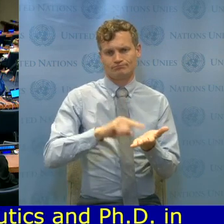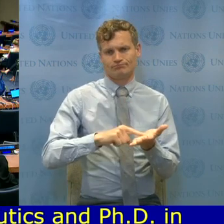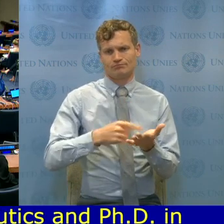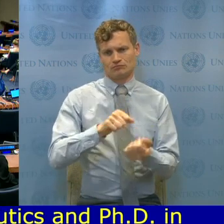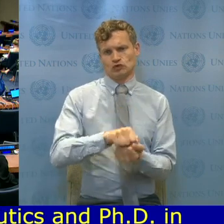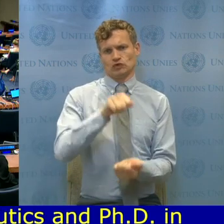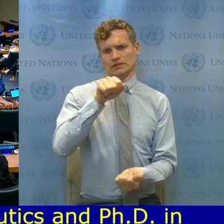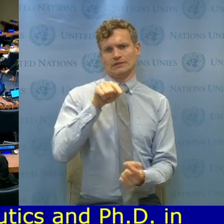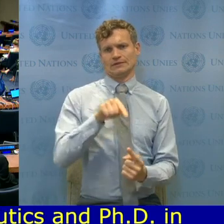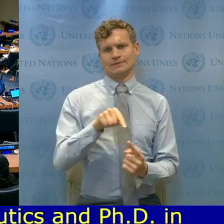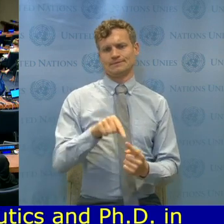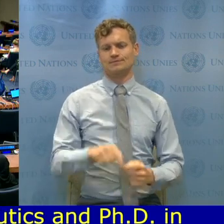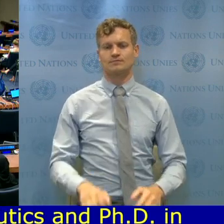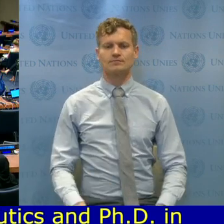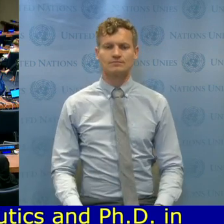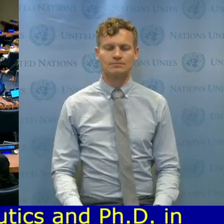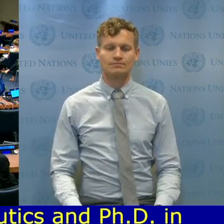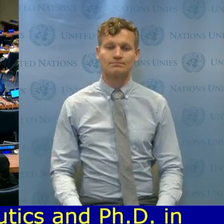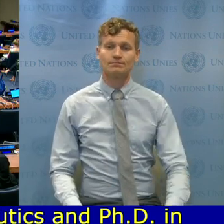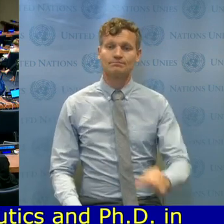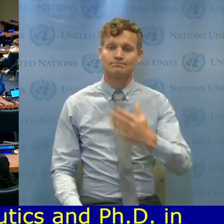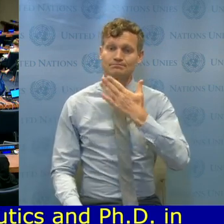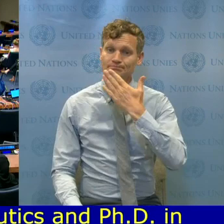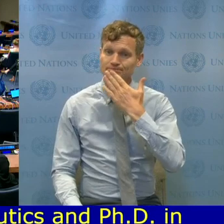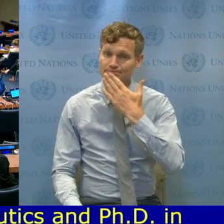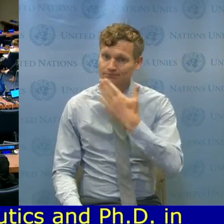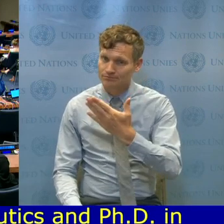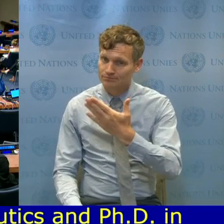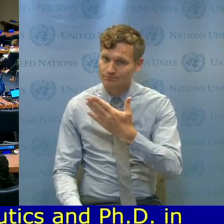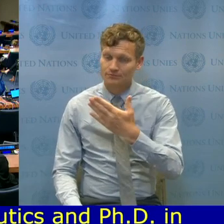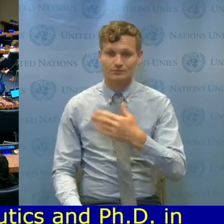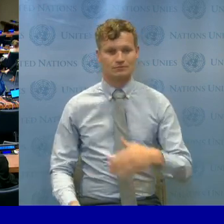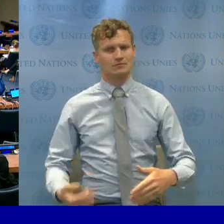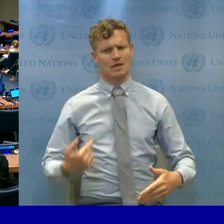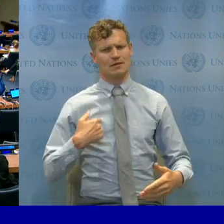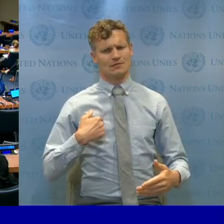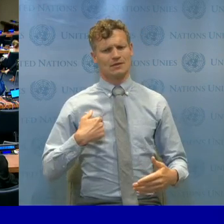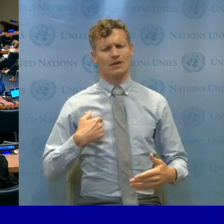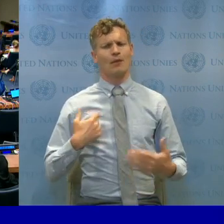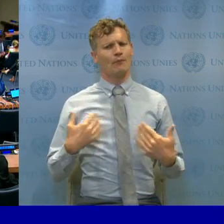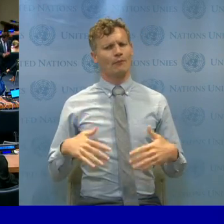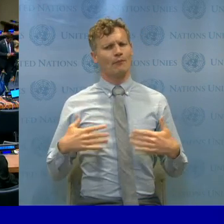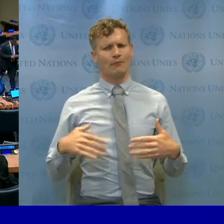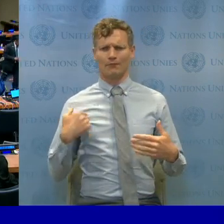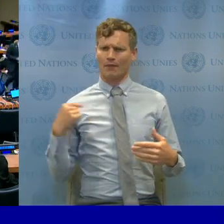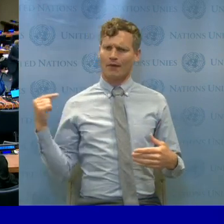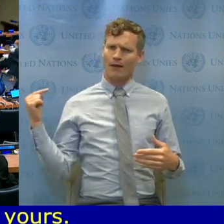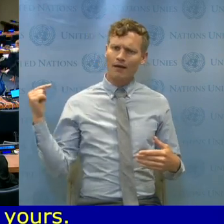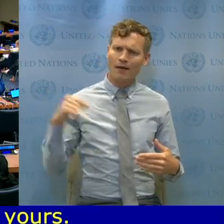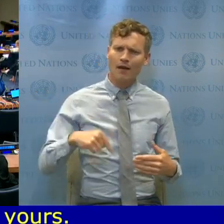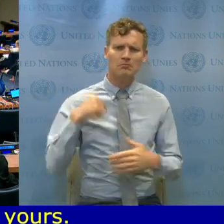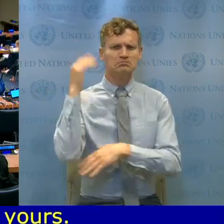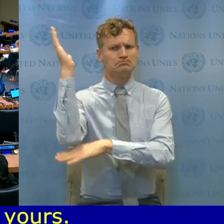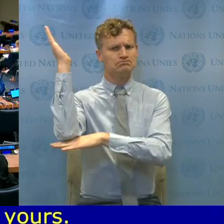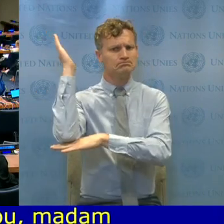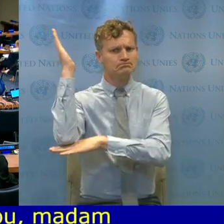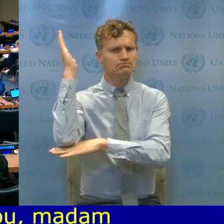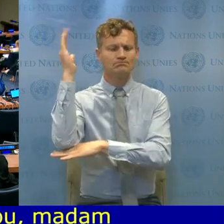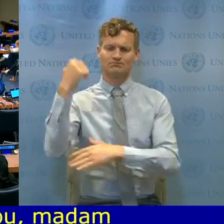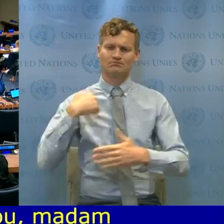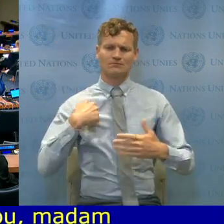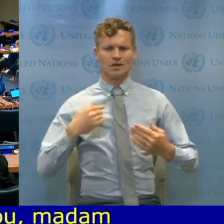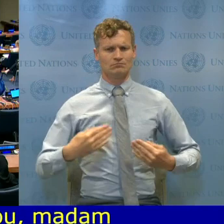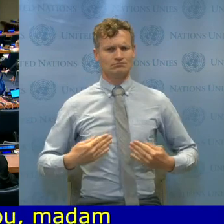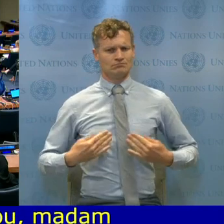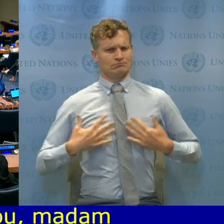Thank you, Madam Chairperson. It is my privilege to make a statement about a very important topic when it comes to treating the topic